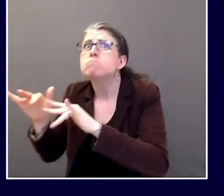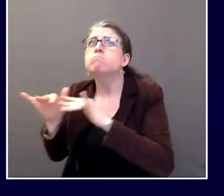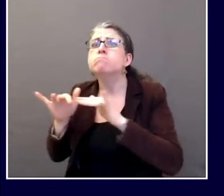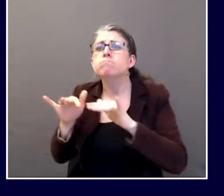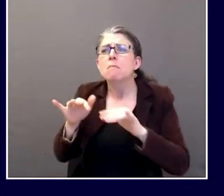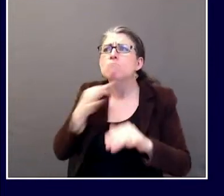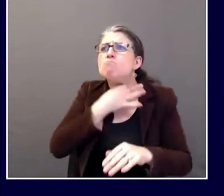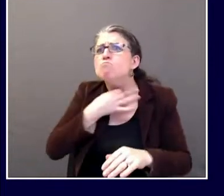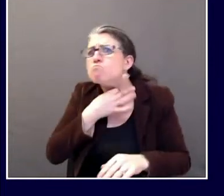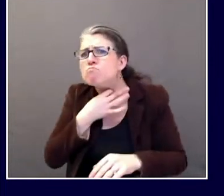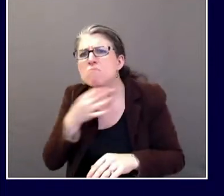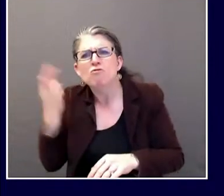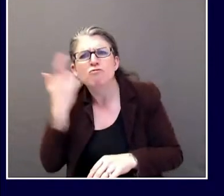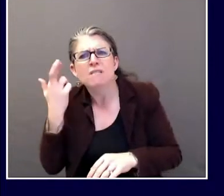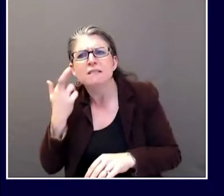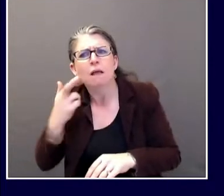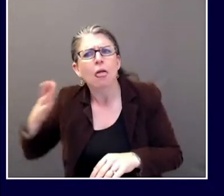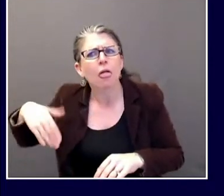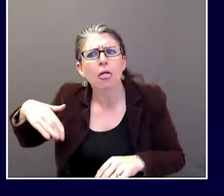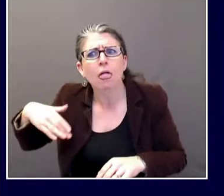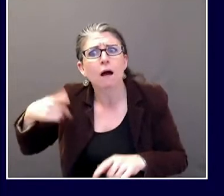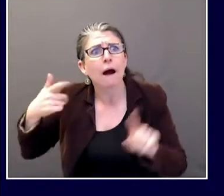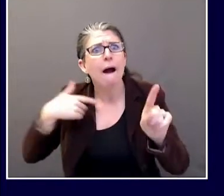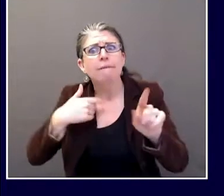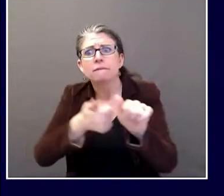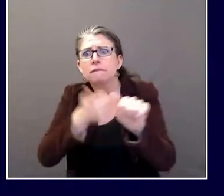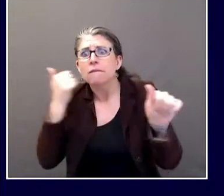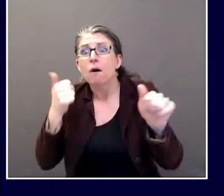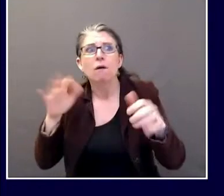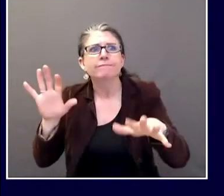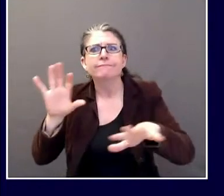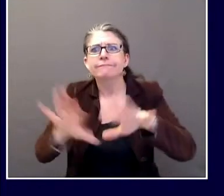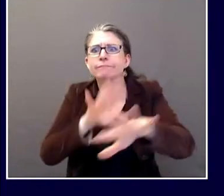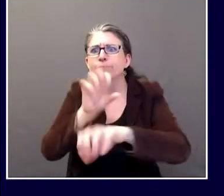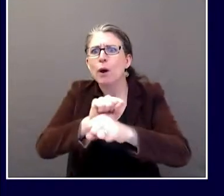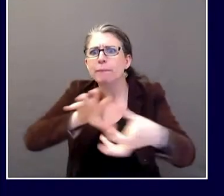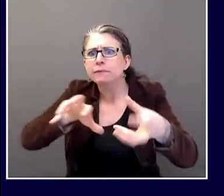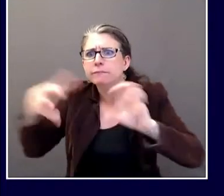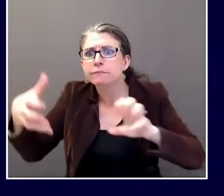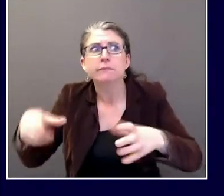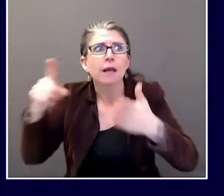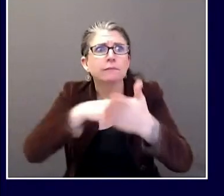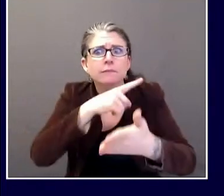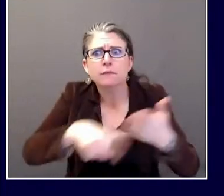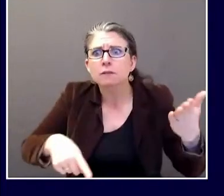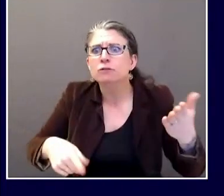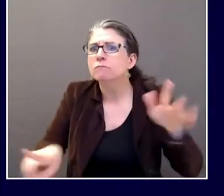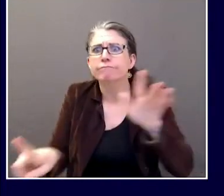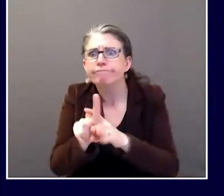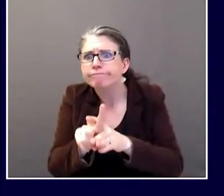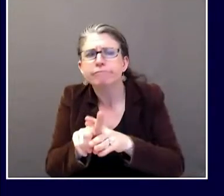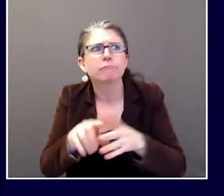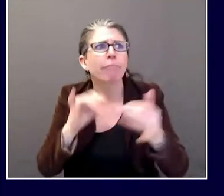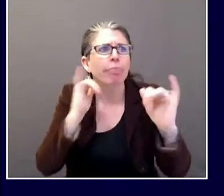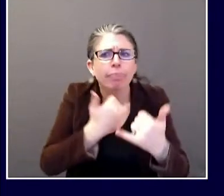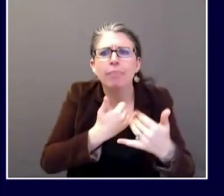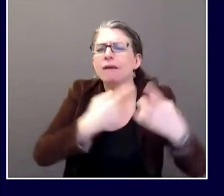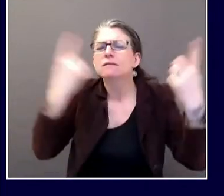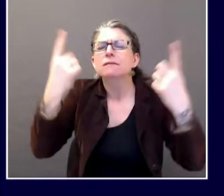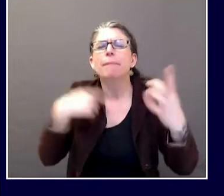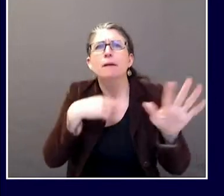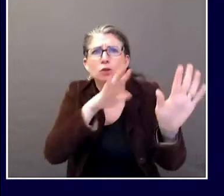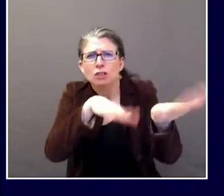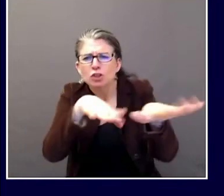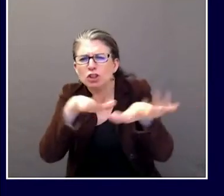independent and not associated with the hospital. I don't have an exact number of the percentage of 1A that we've completed. I can check